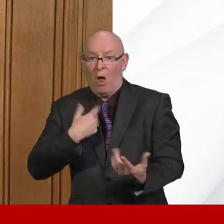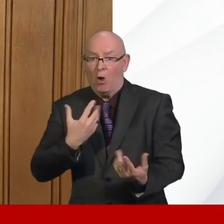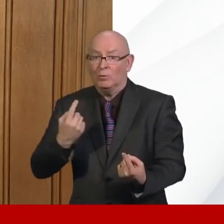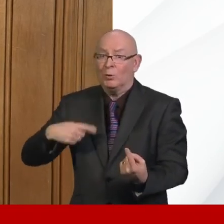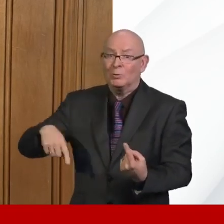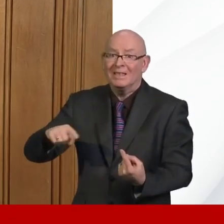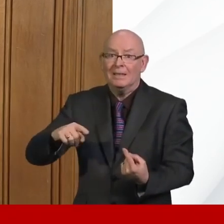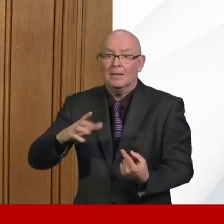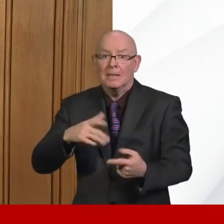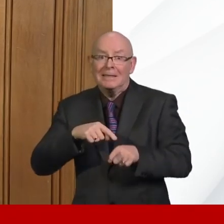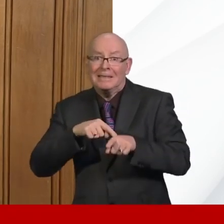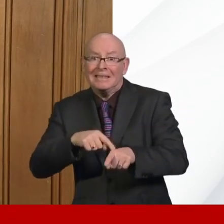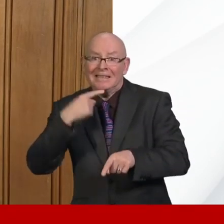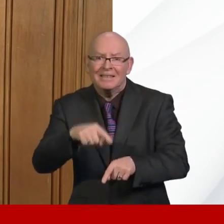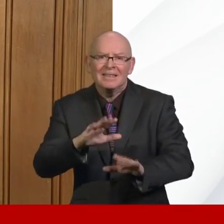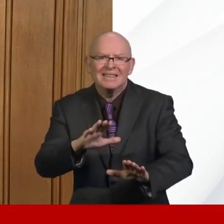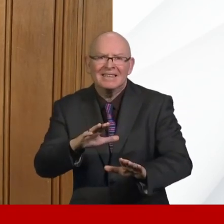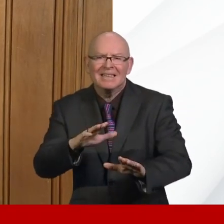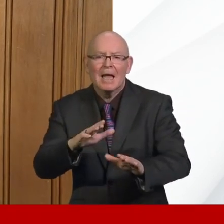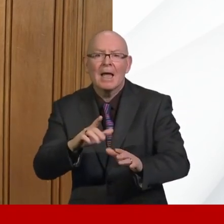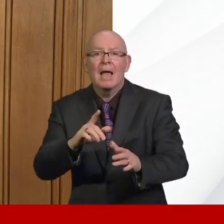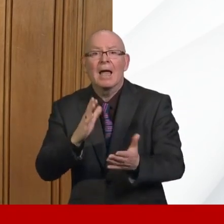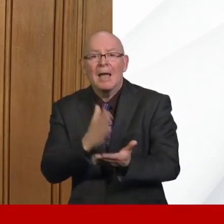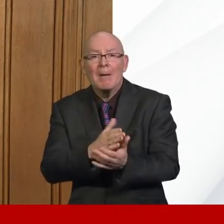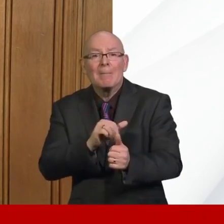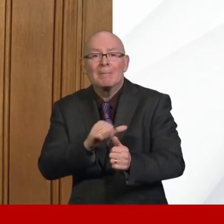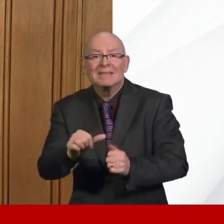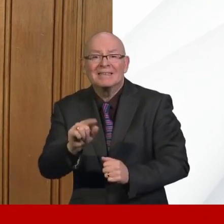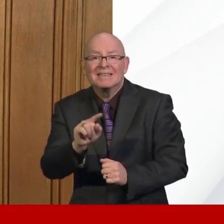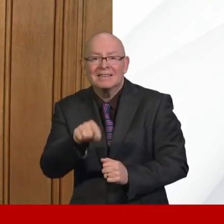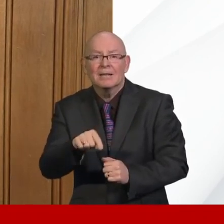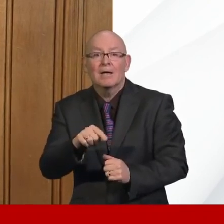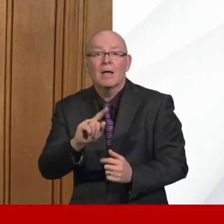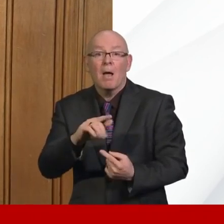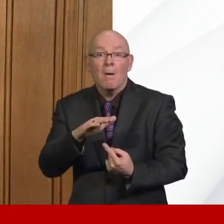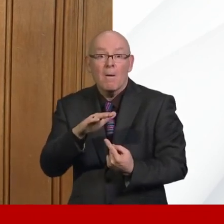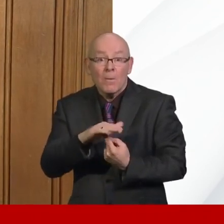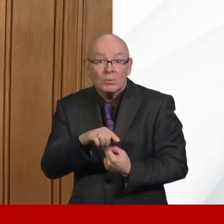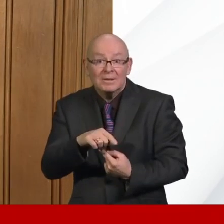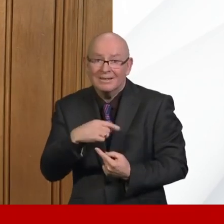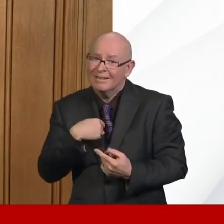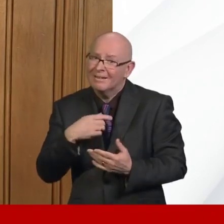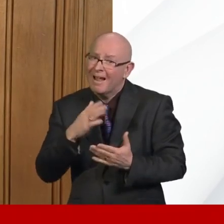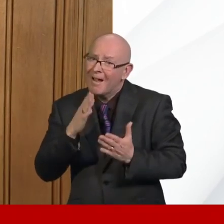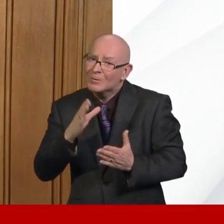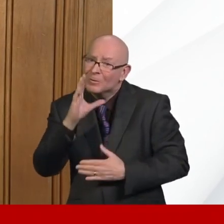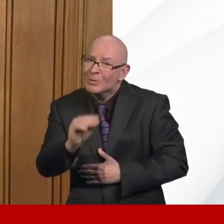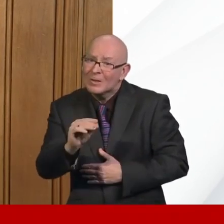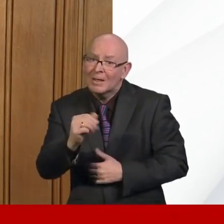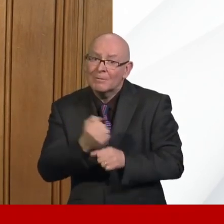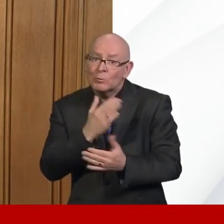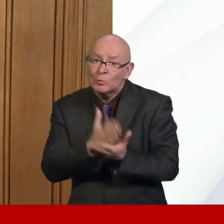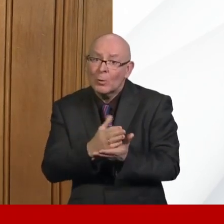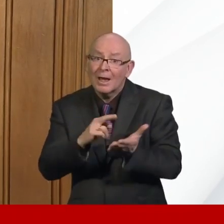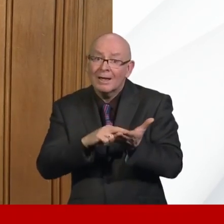do this. So when we don't adhere to this, we're actually putting lots of people at risk. We're putting those sickest patients